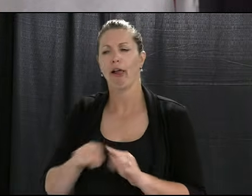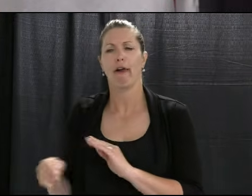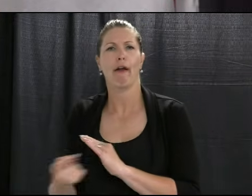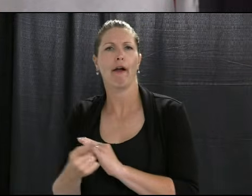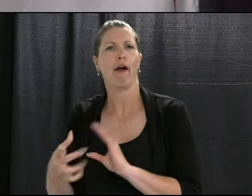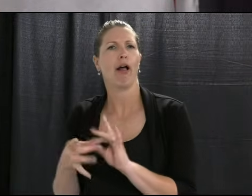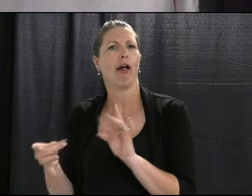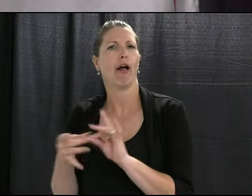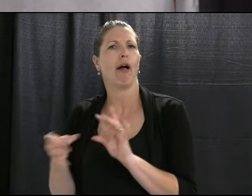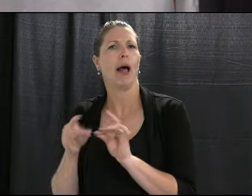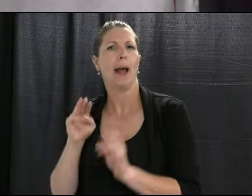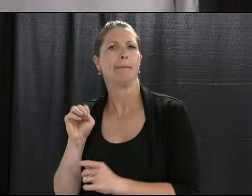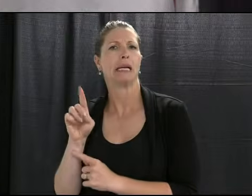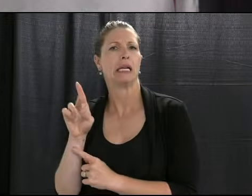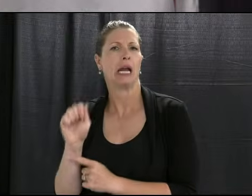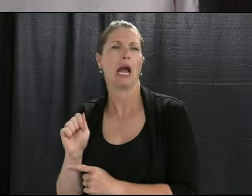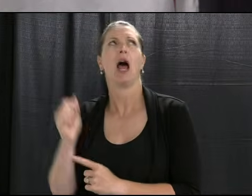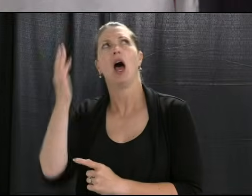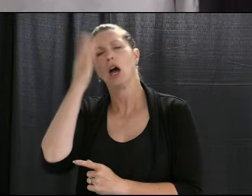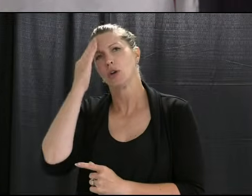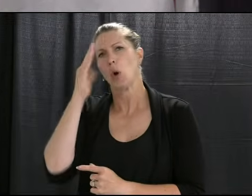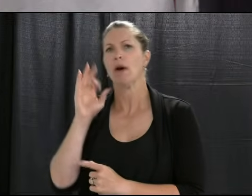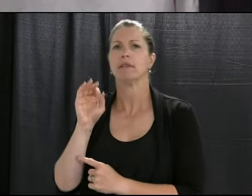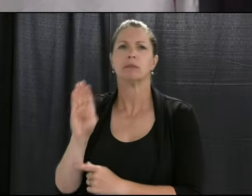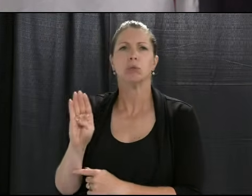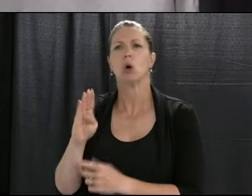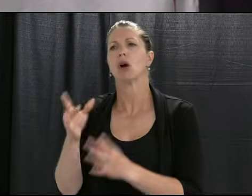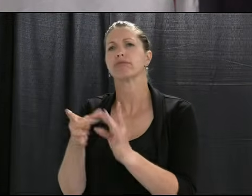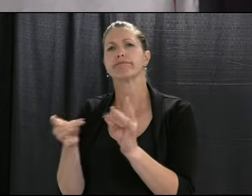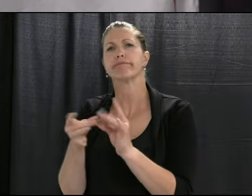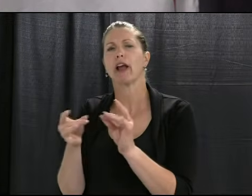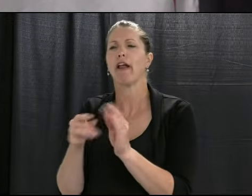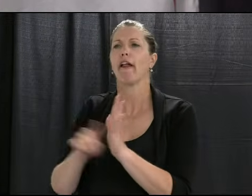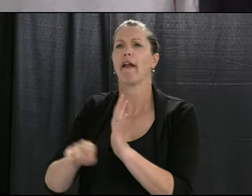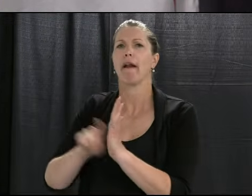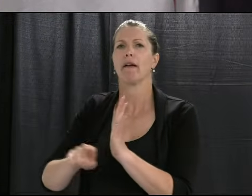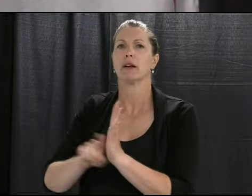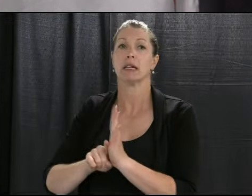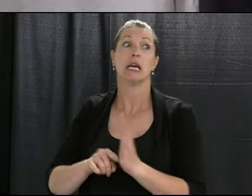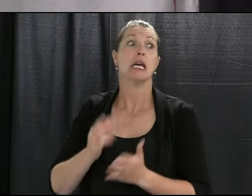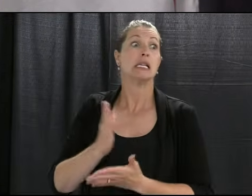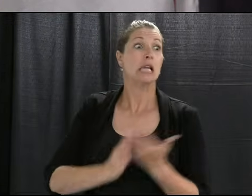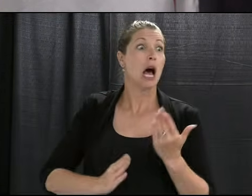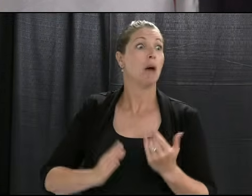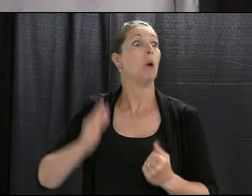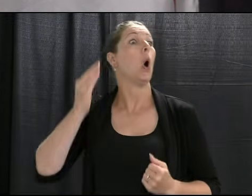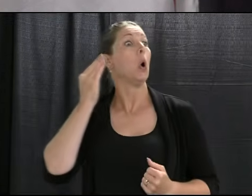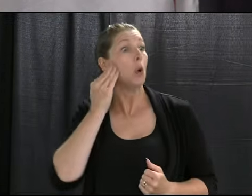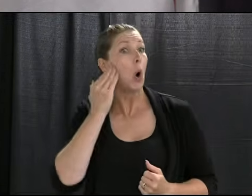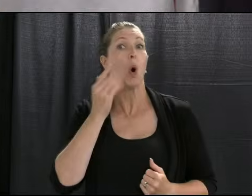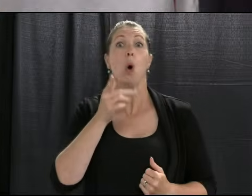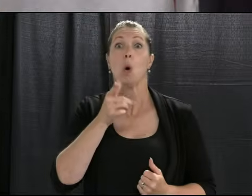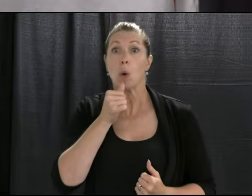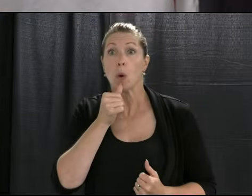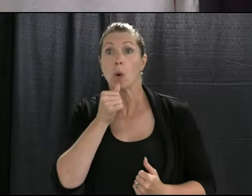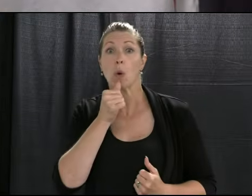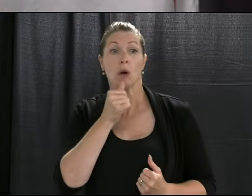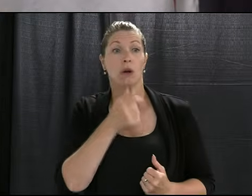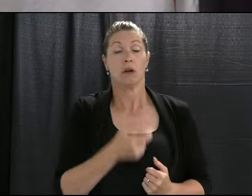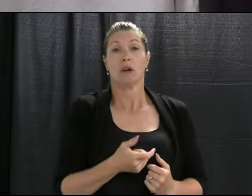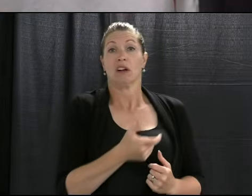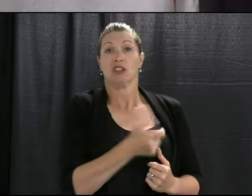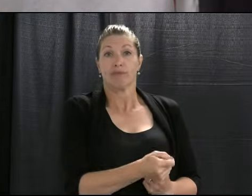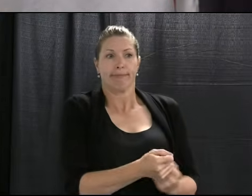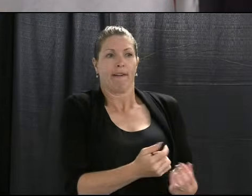about. We're hearing a lot on social media about people who allege they know who is setting fires, and